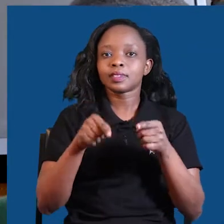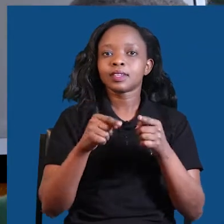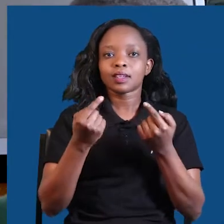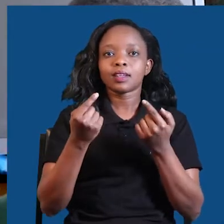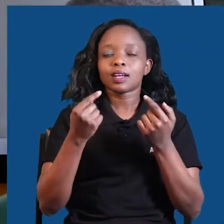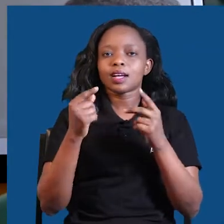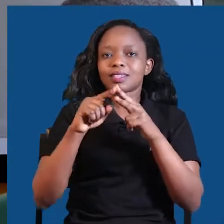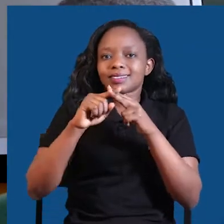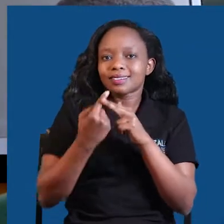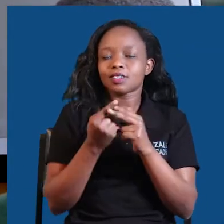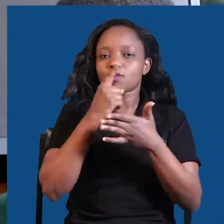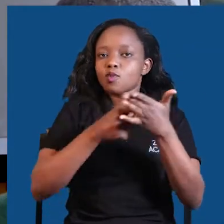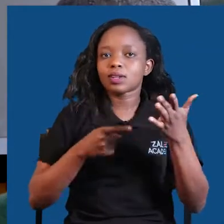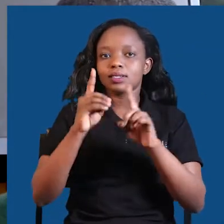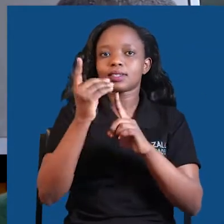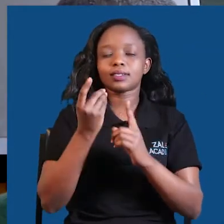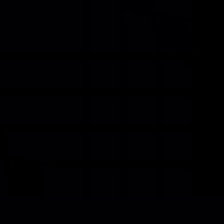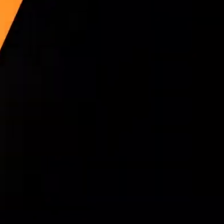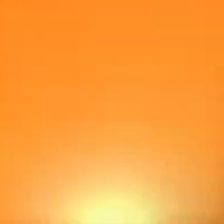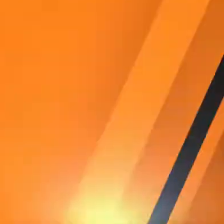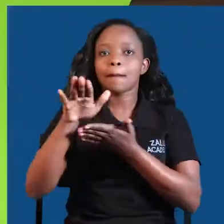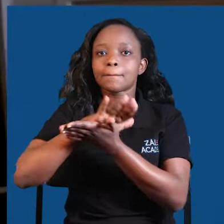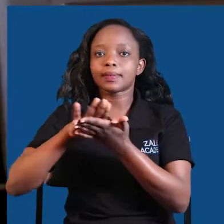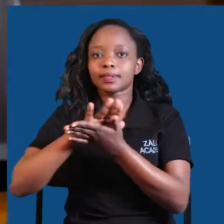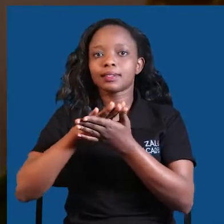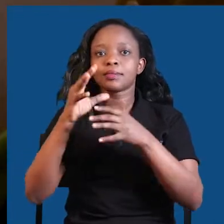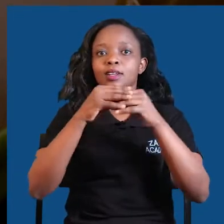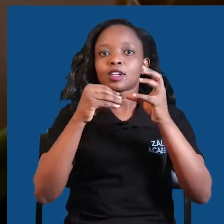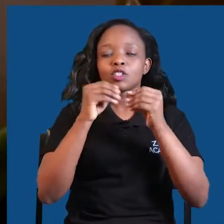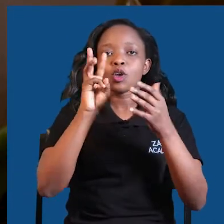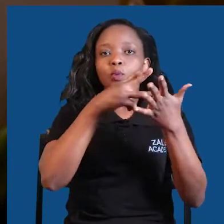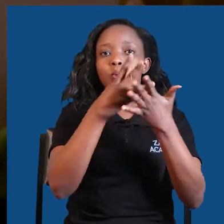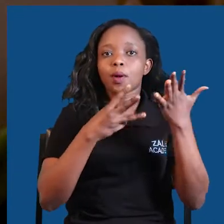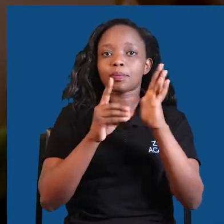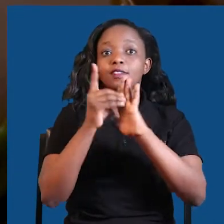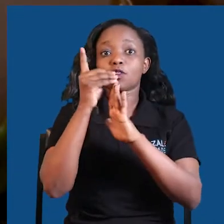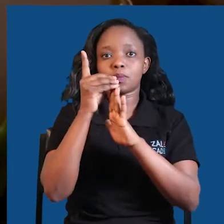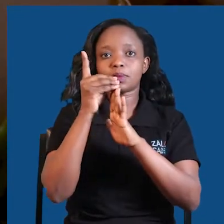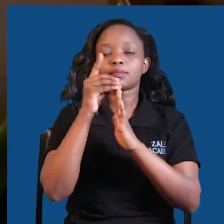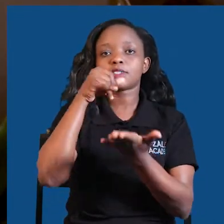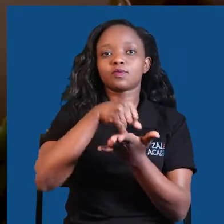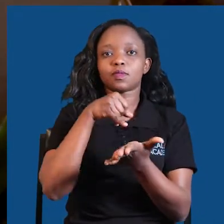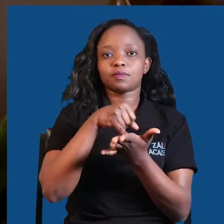that is just a brief introduction of what data science is. It's basically creation of web pages. That's what web development